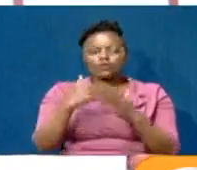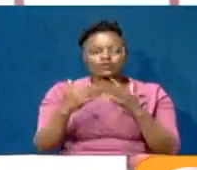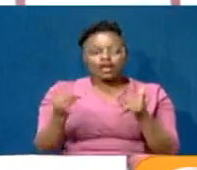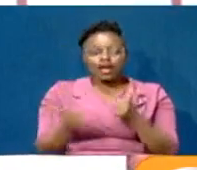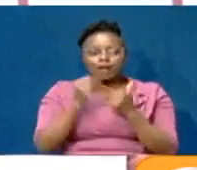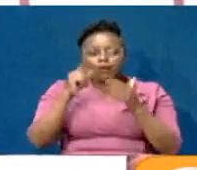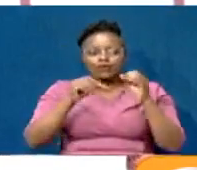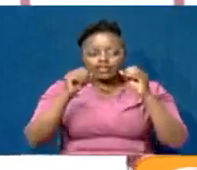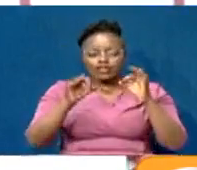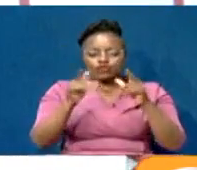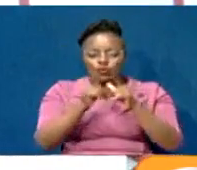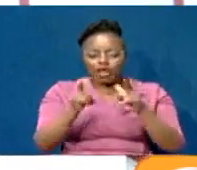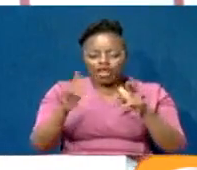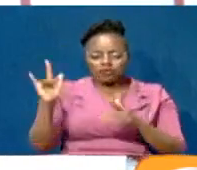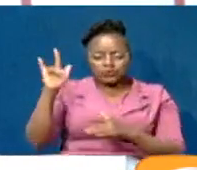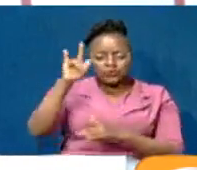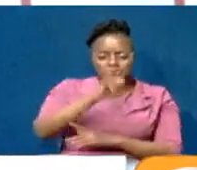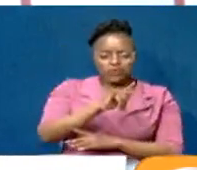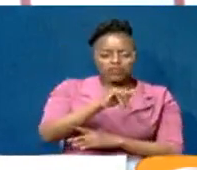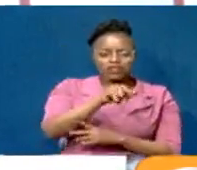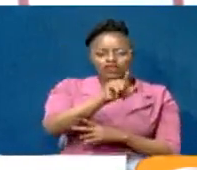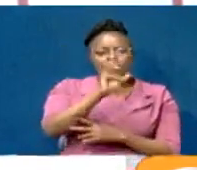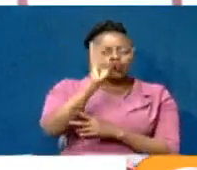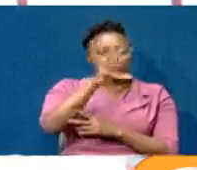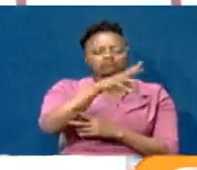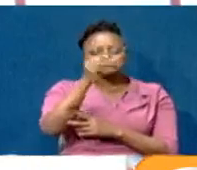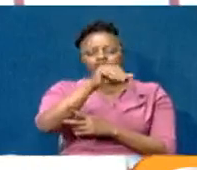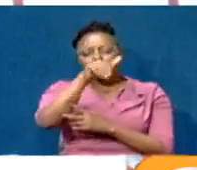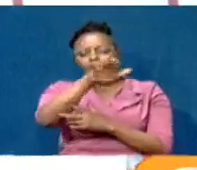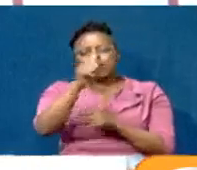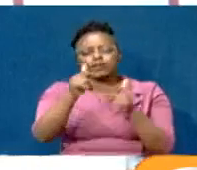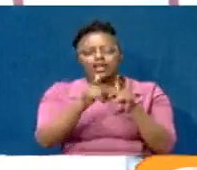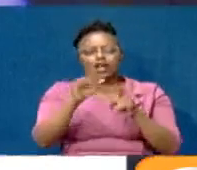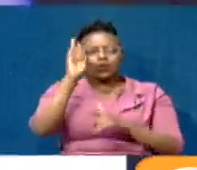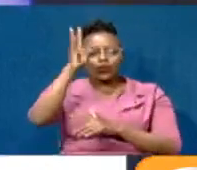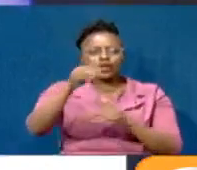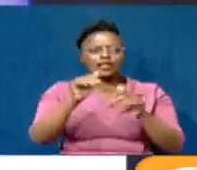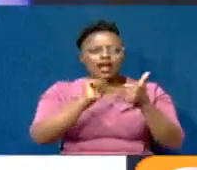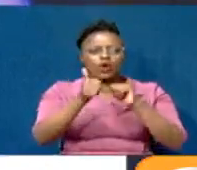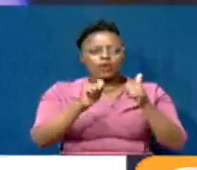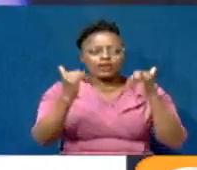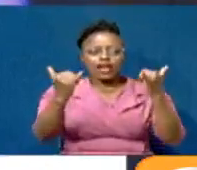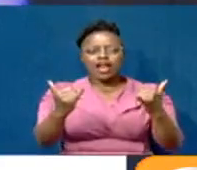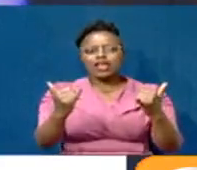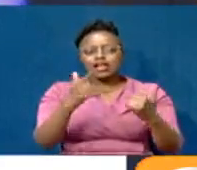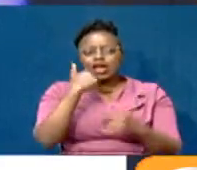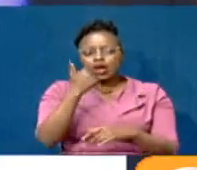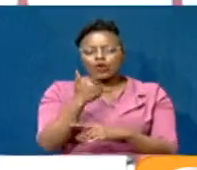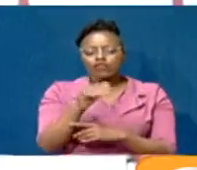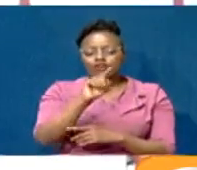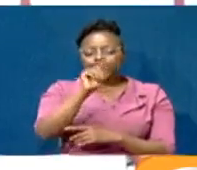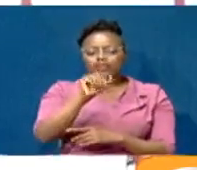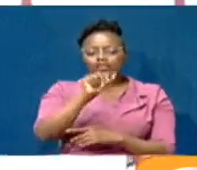happen if we don't allow them in, then they will go to another destination that will allow them. And our biggest competitor right now is